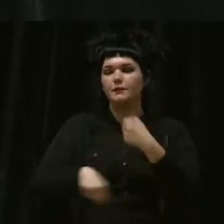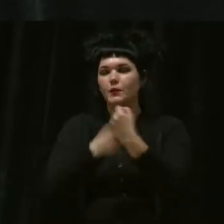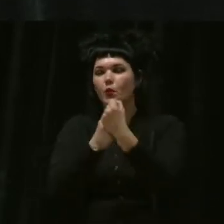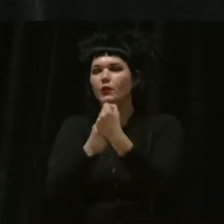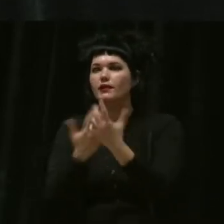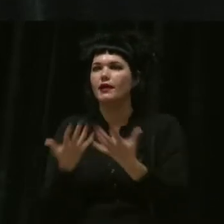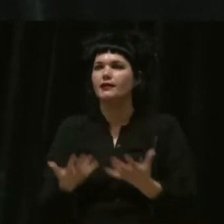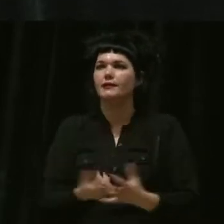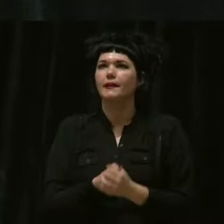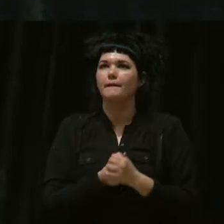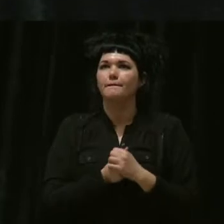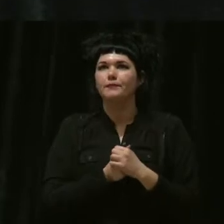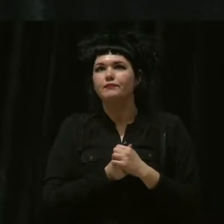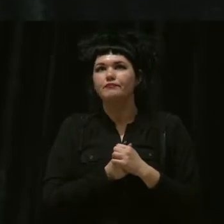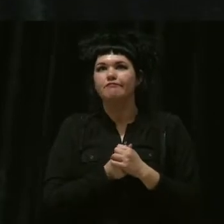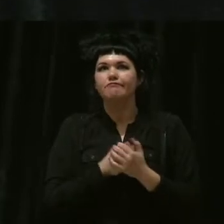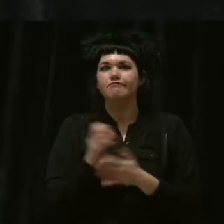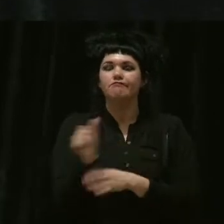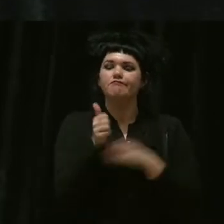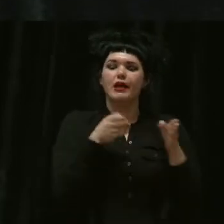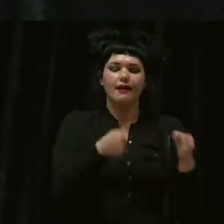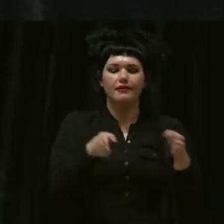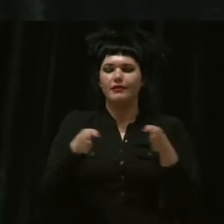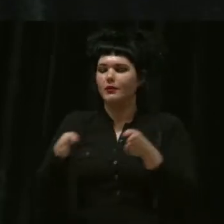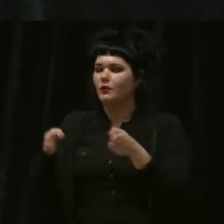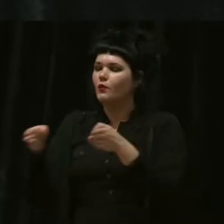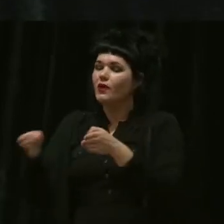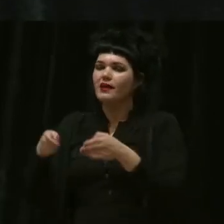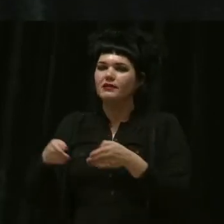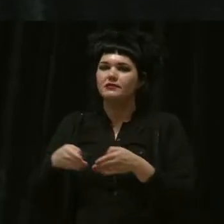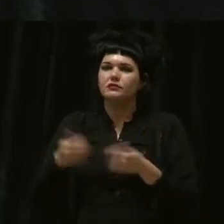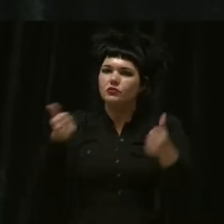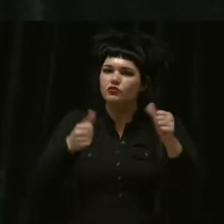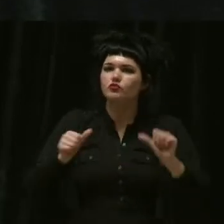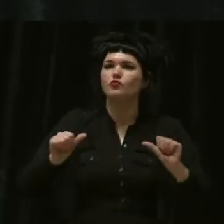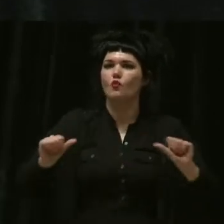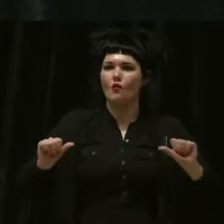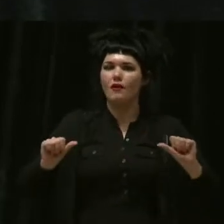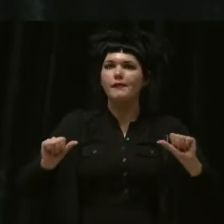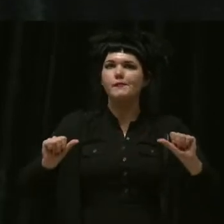and other ways to try to get our